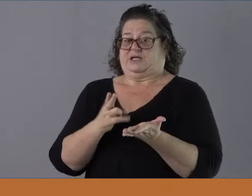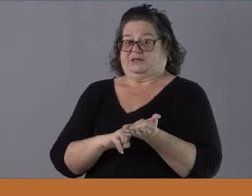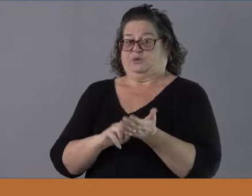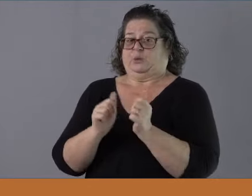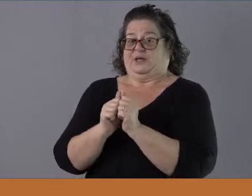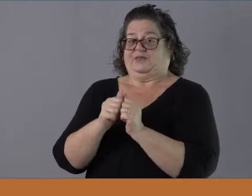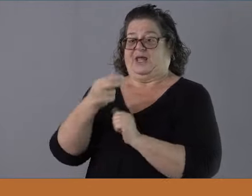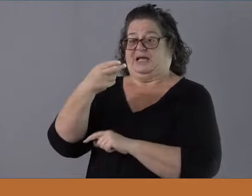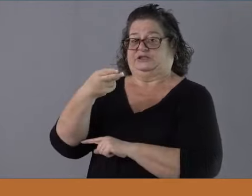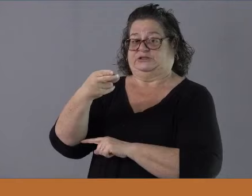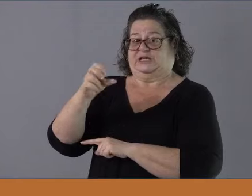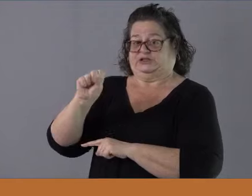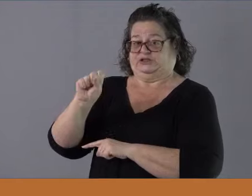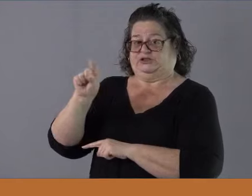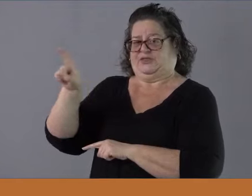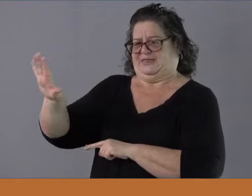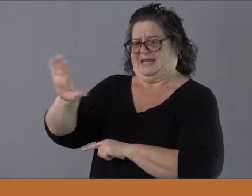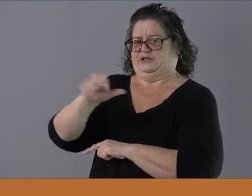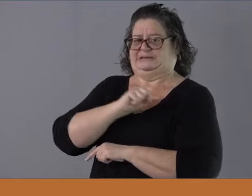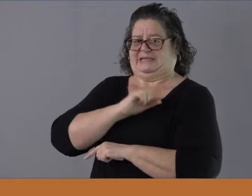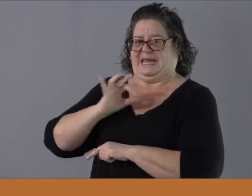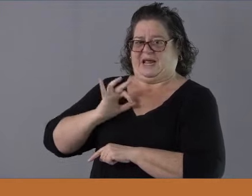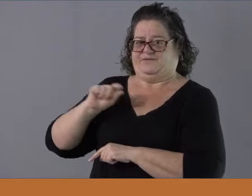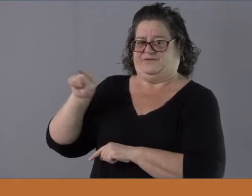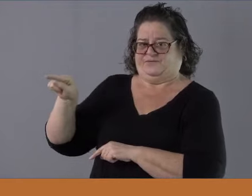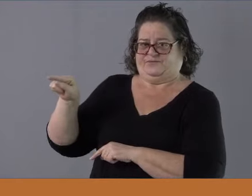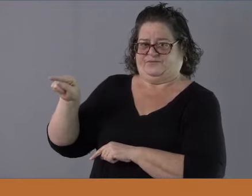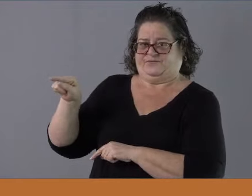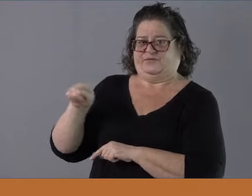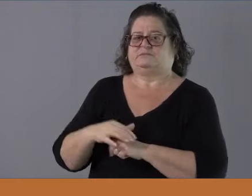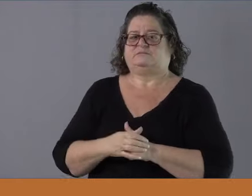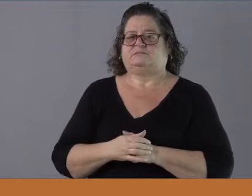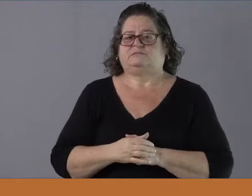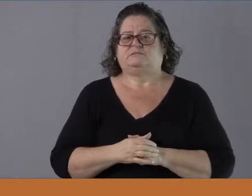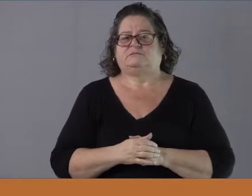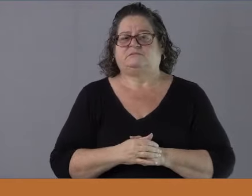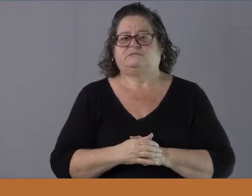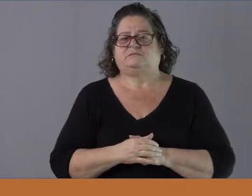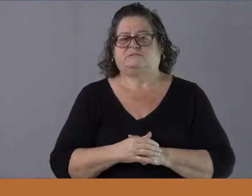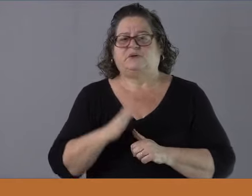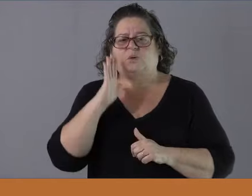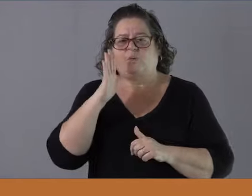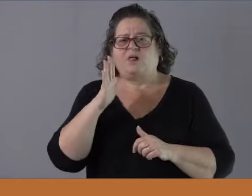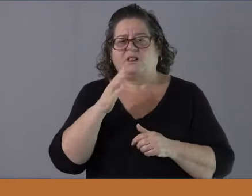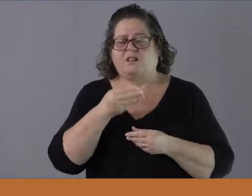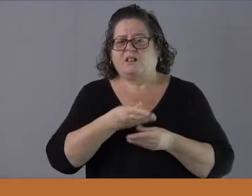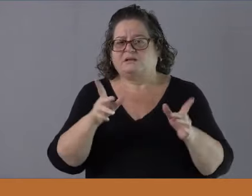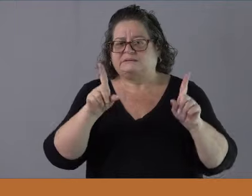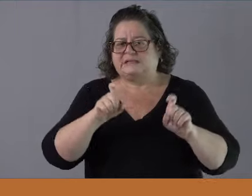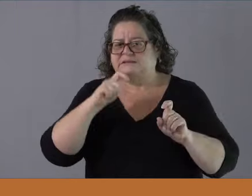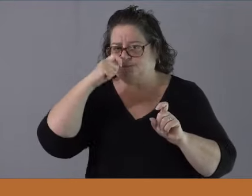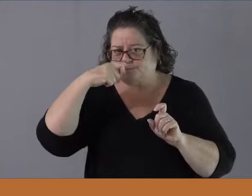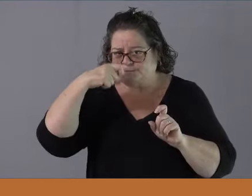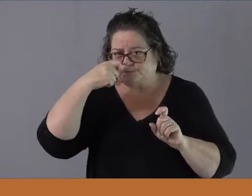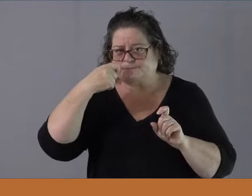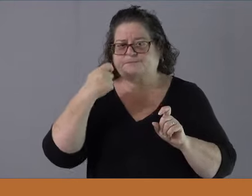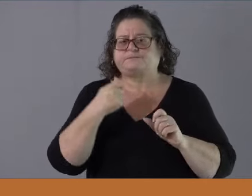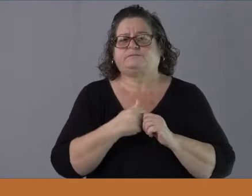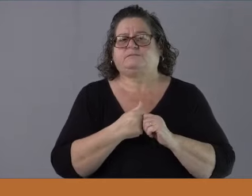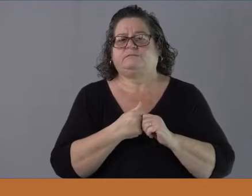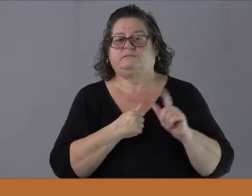test where it will be self-administered PCR testing. And then we've contract with an out-of-state lab so we don't put initial